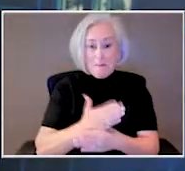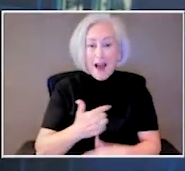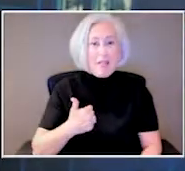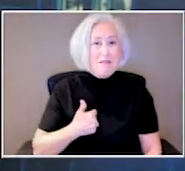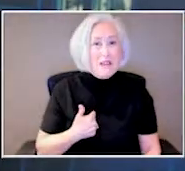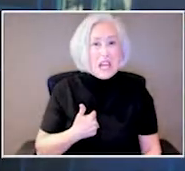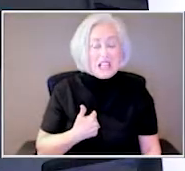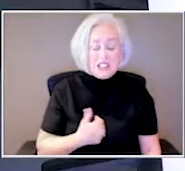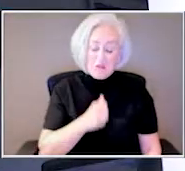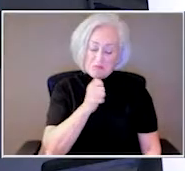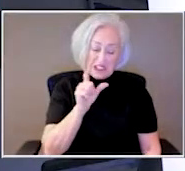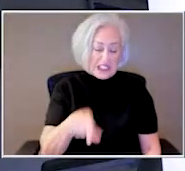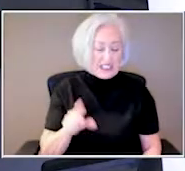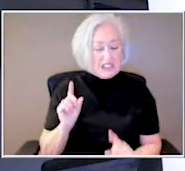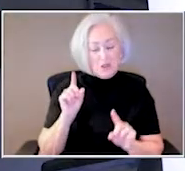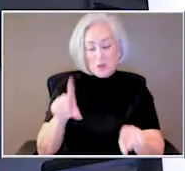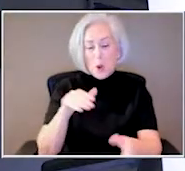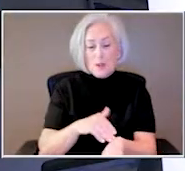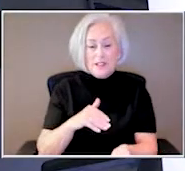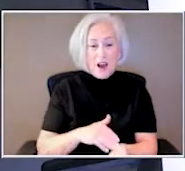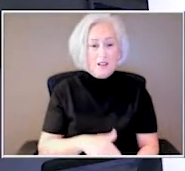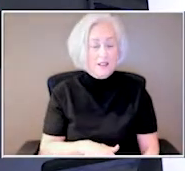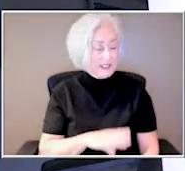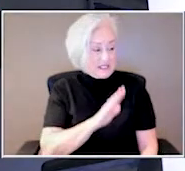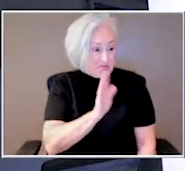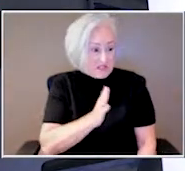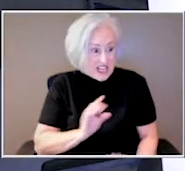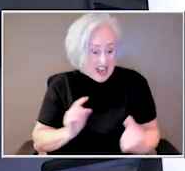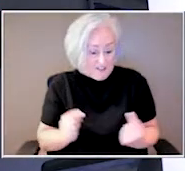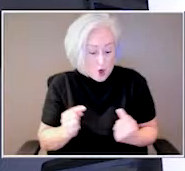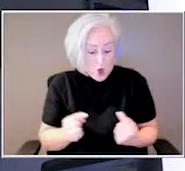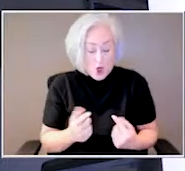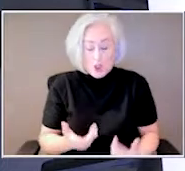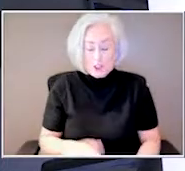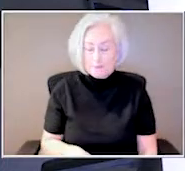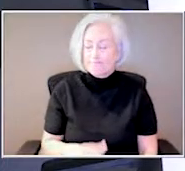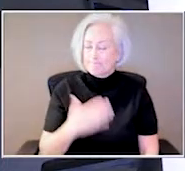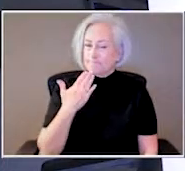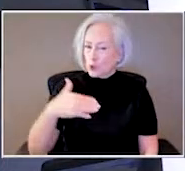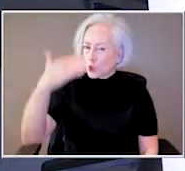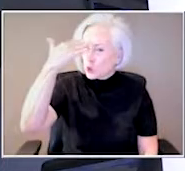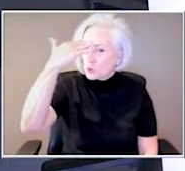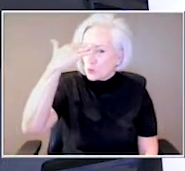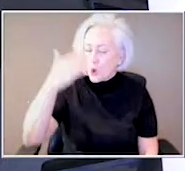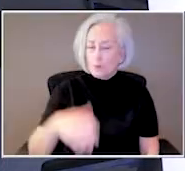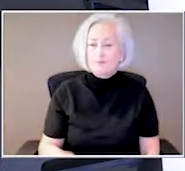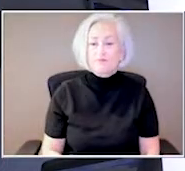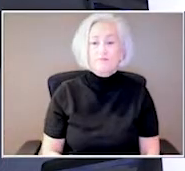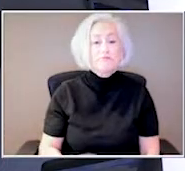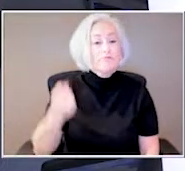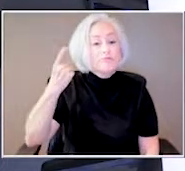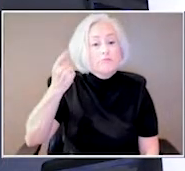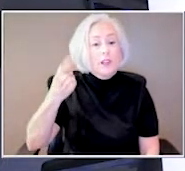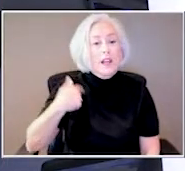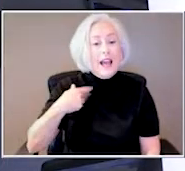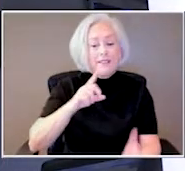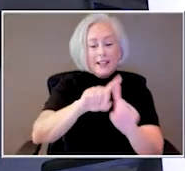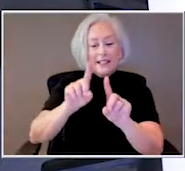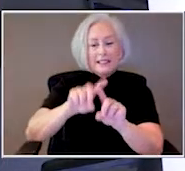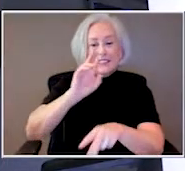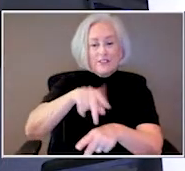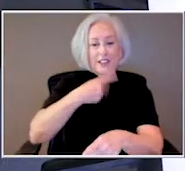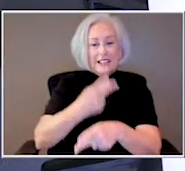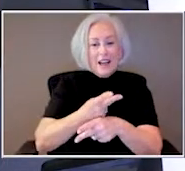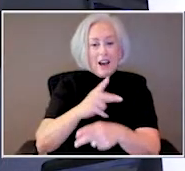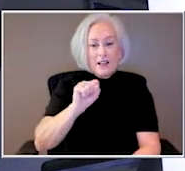Because Ginny said it didn't hurt. Exactly. Never heard. Never heard. Okay, good to know. There are also different types and subtypes of sarcoma. What was